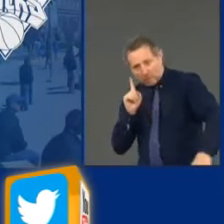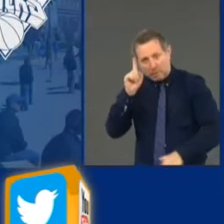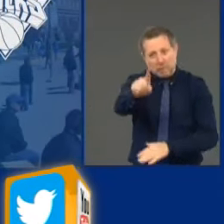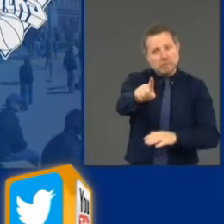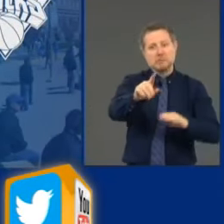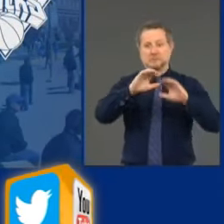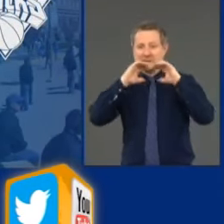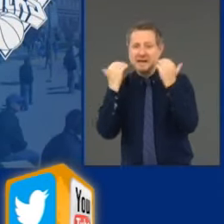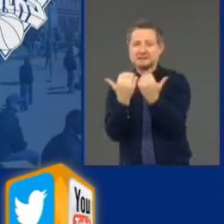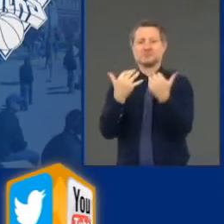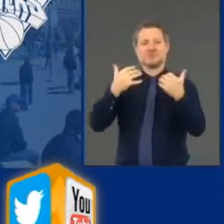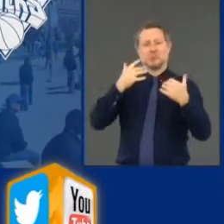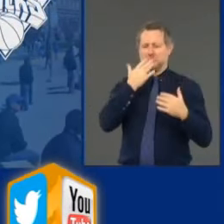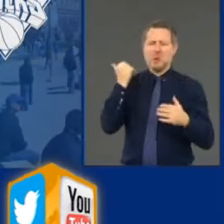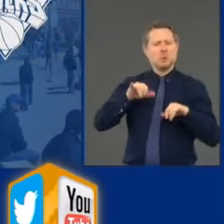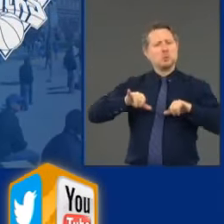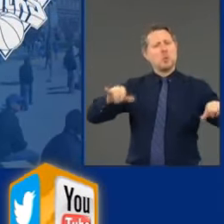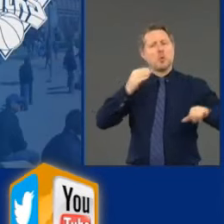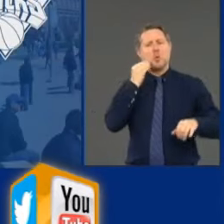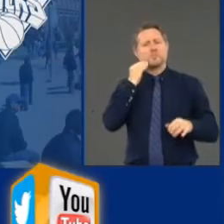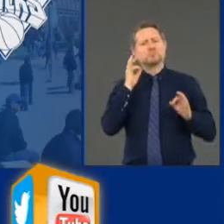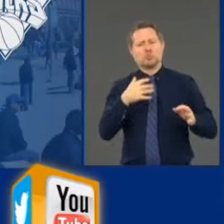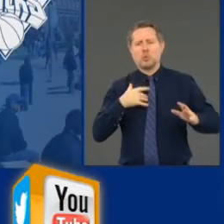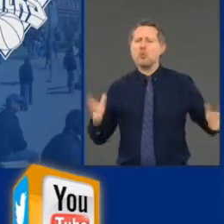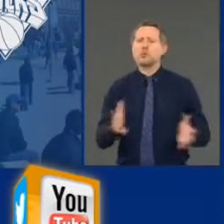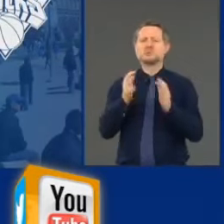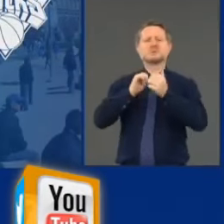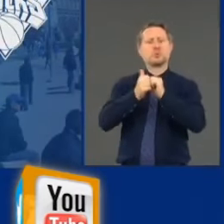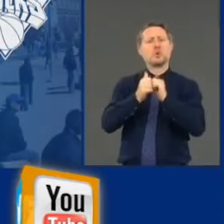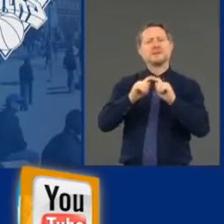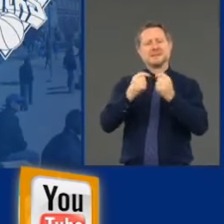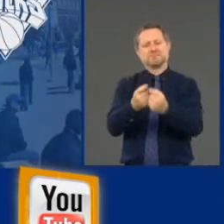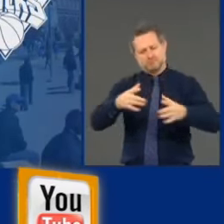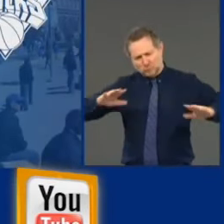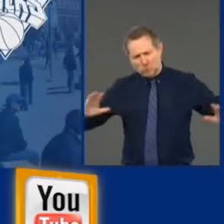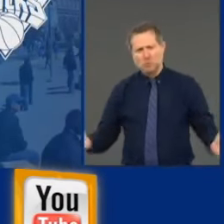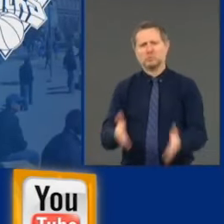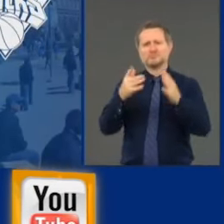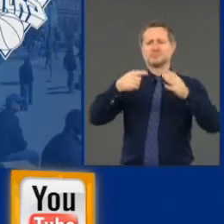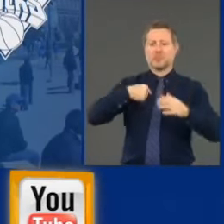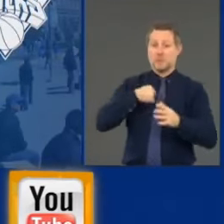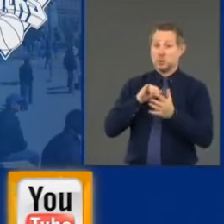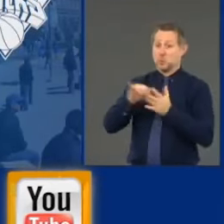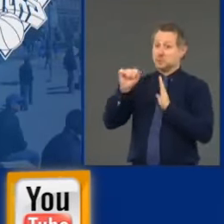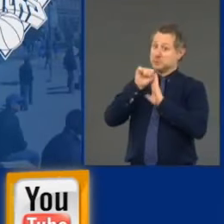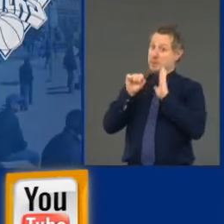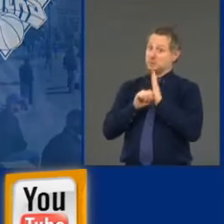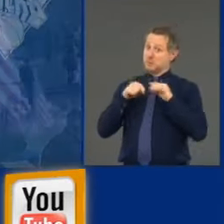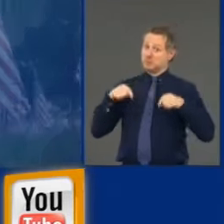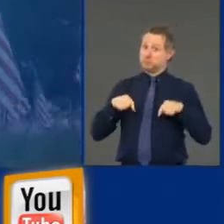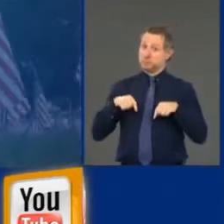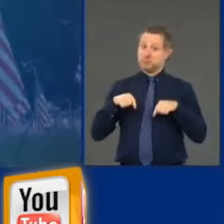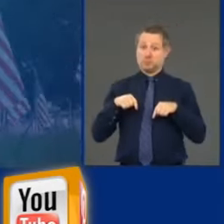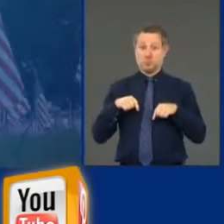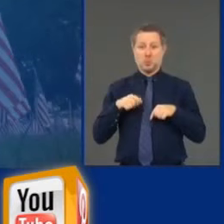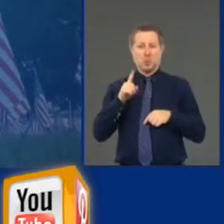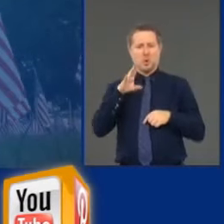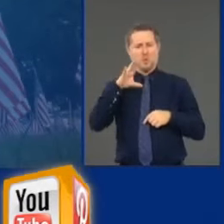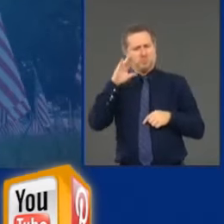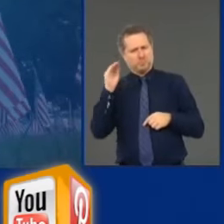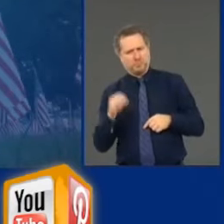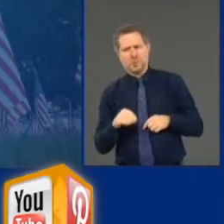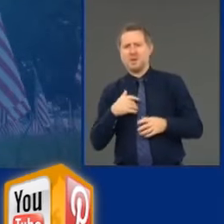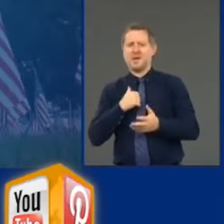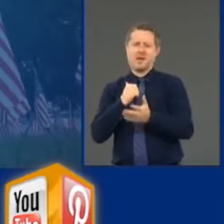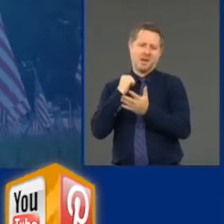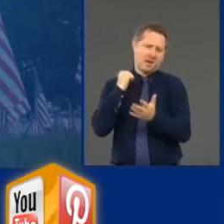I encourage the sports teams, and again, New York will be a full partner. Anything we can do to make it